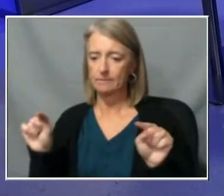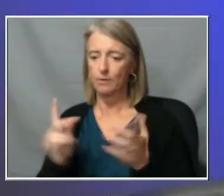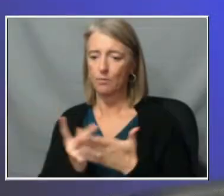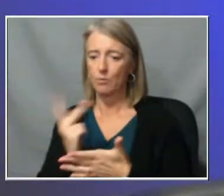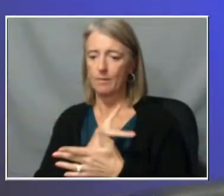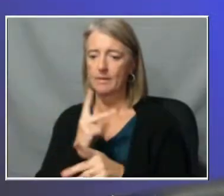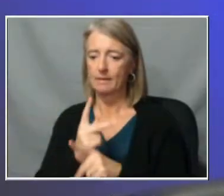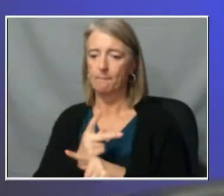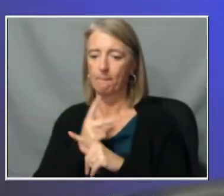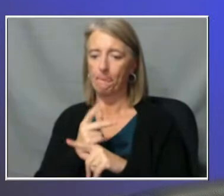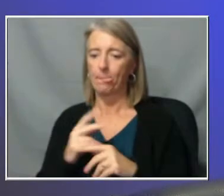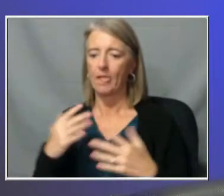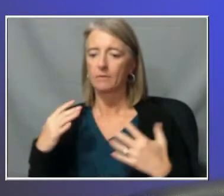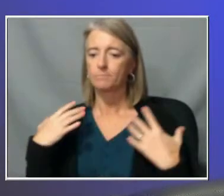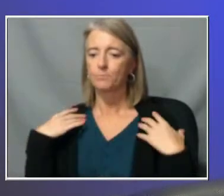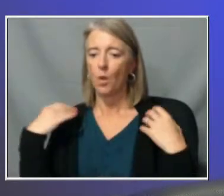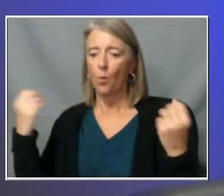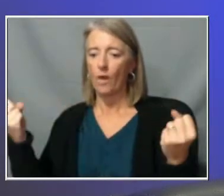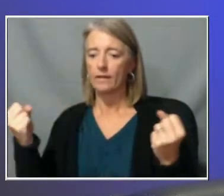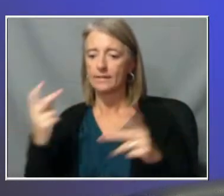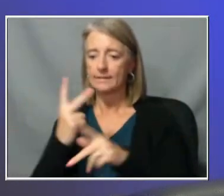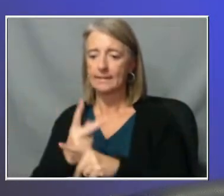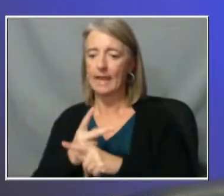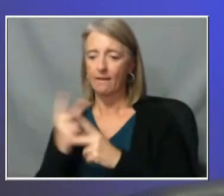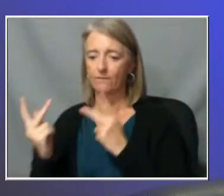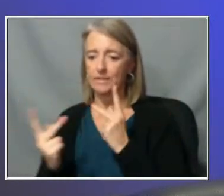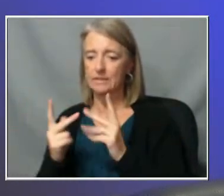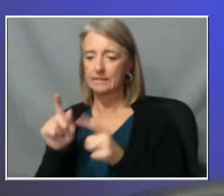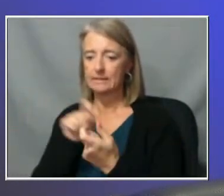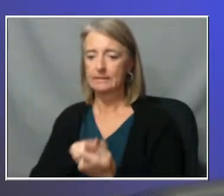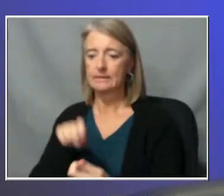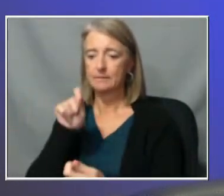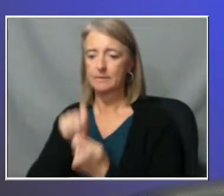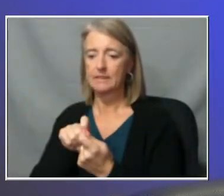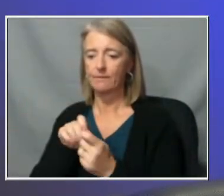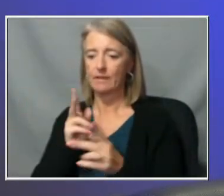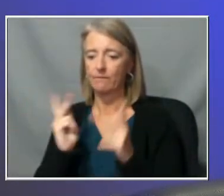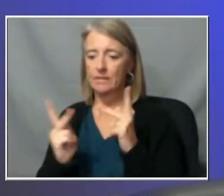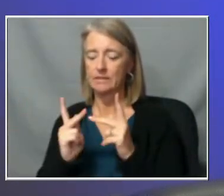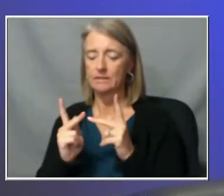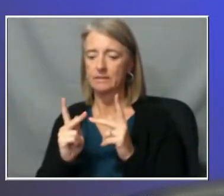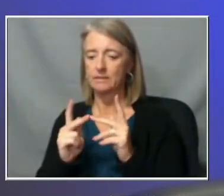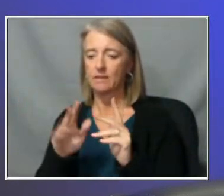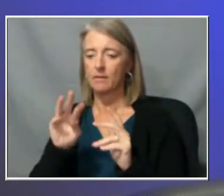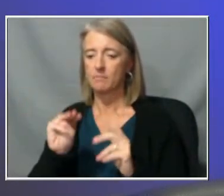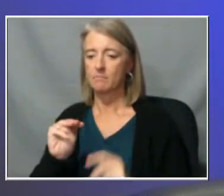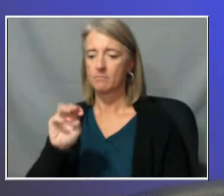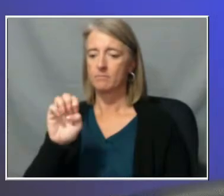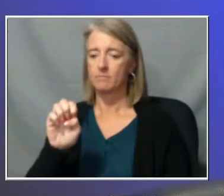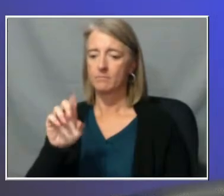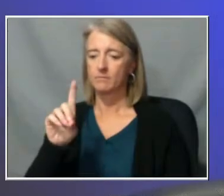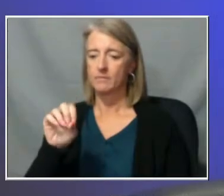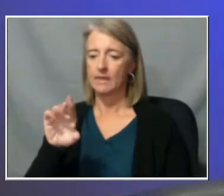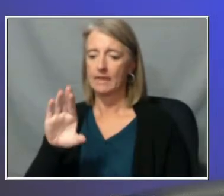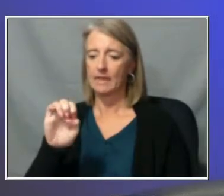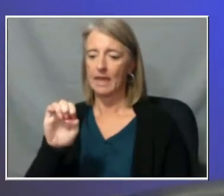Yeah, so a wellness care visit is a specific visit designated by Medicare, where we actually are just asking a series of